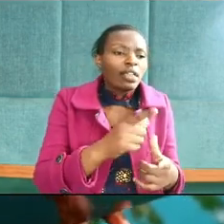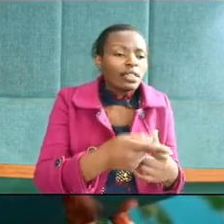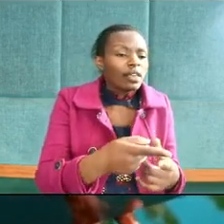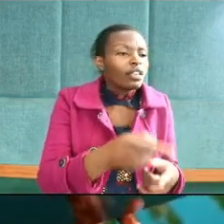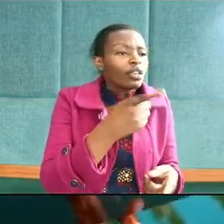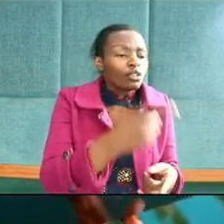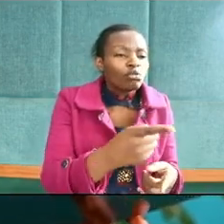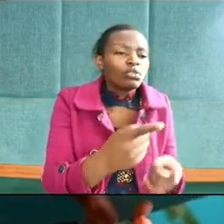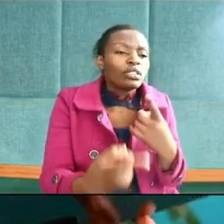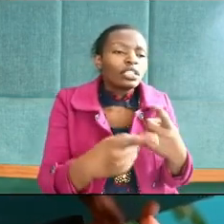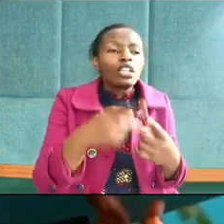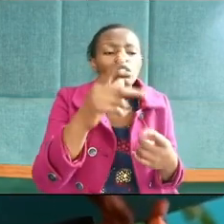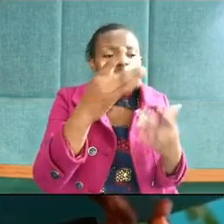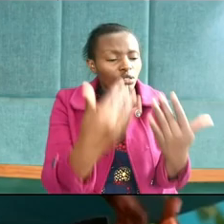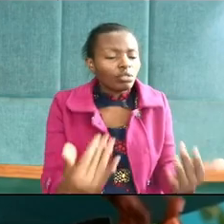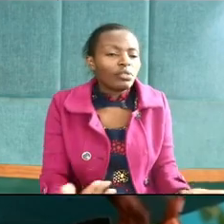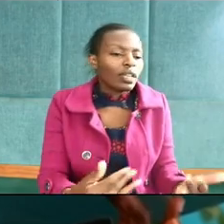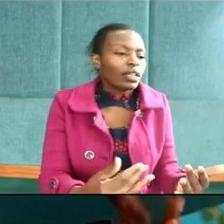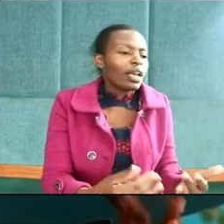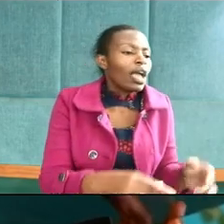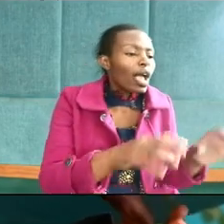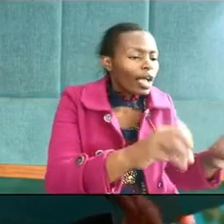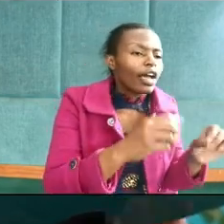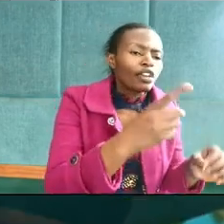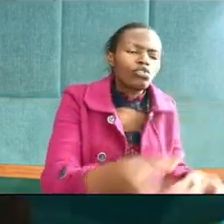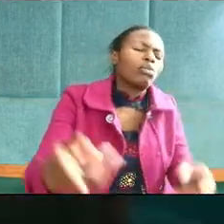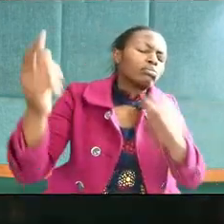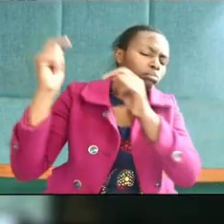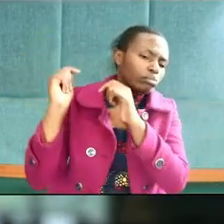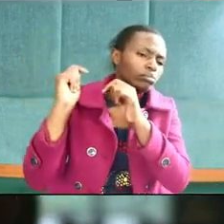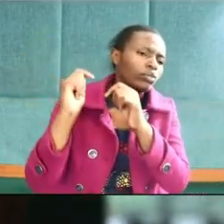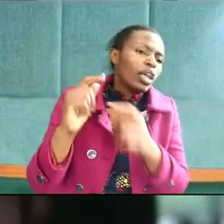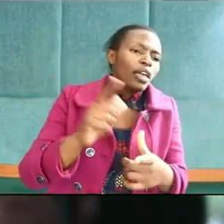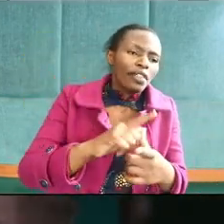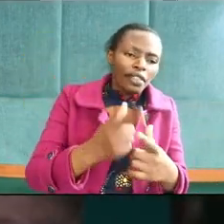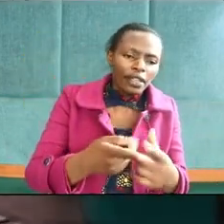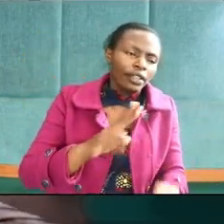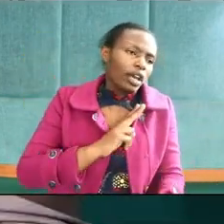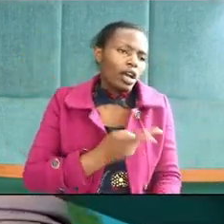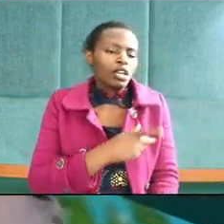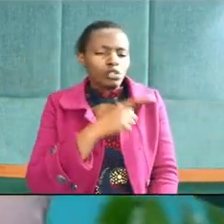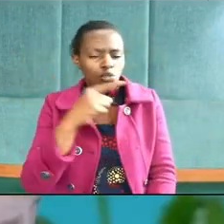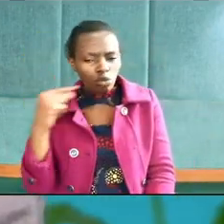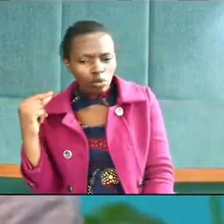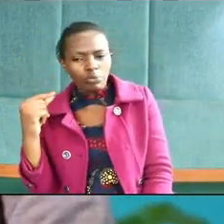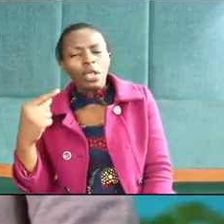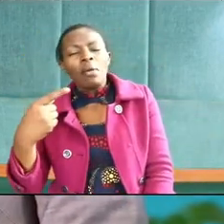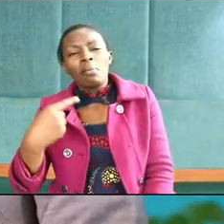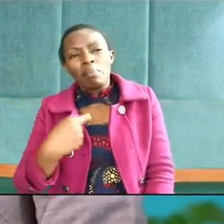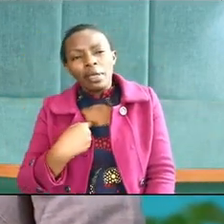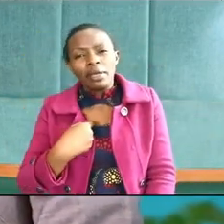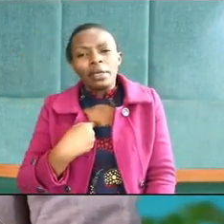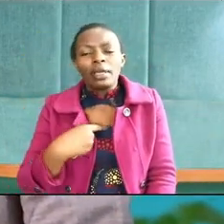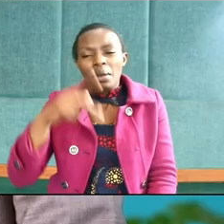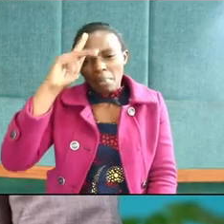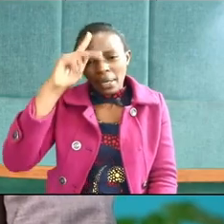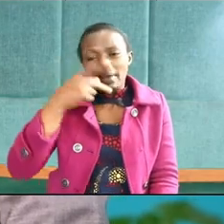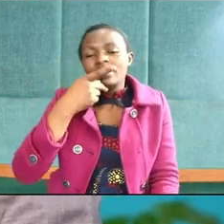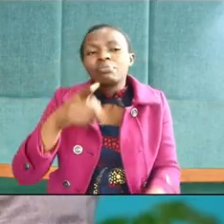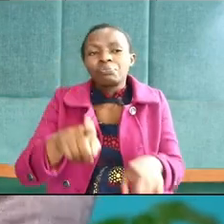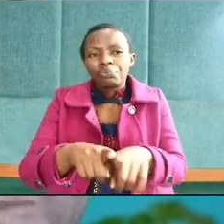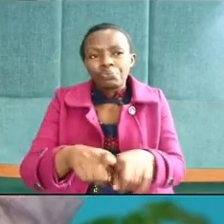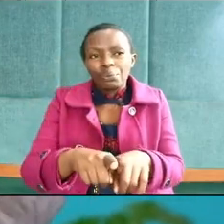follow me. Take them back and go and tell them the truth. And say, I equally experience the same problems.